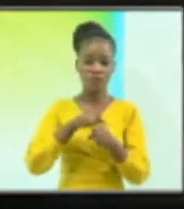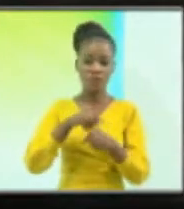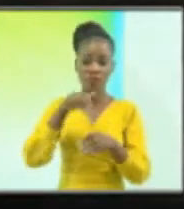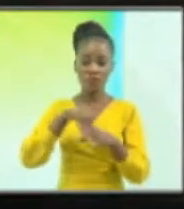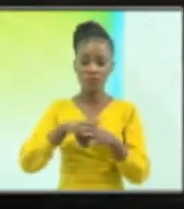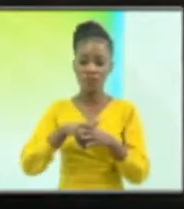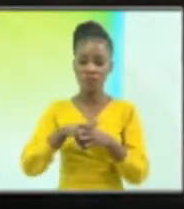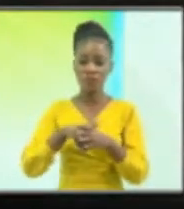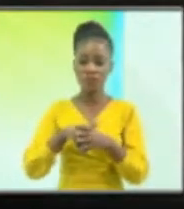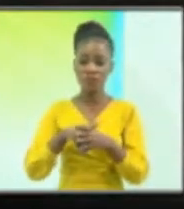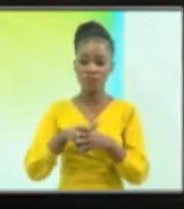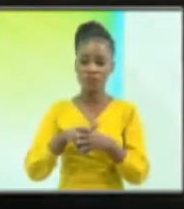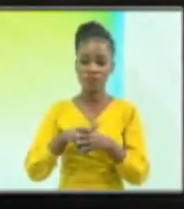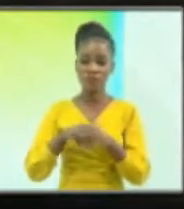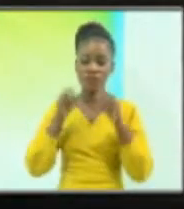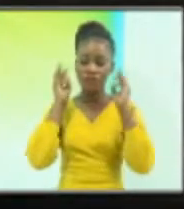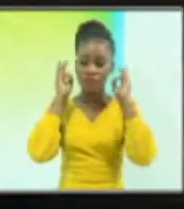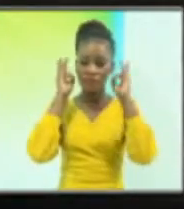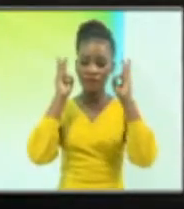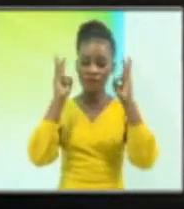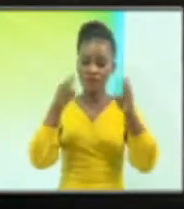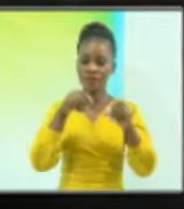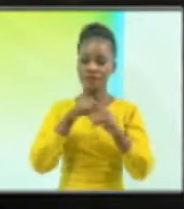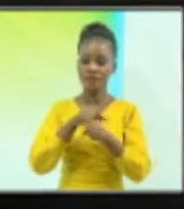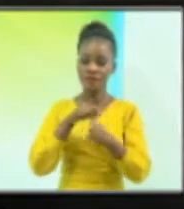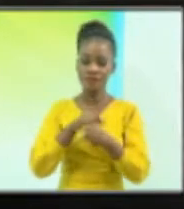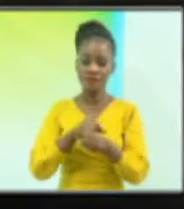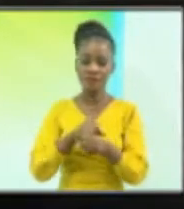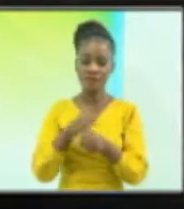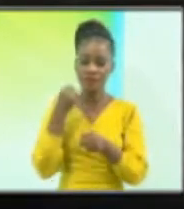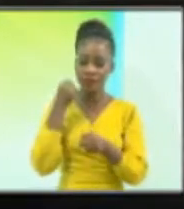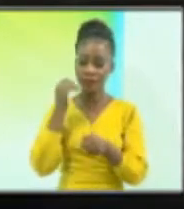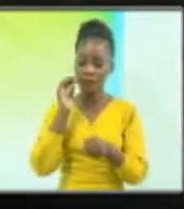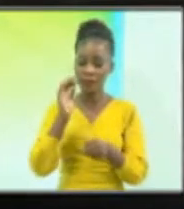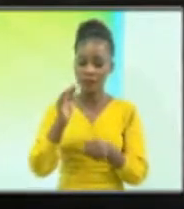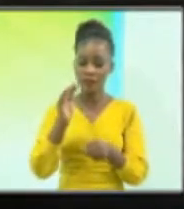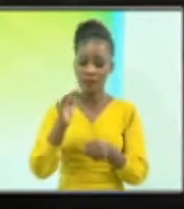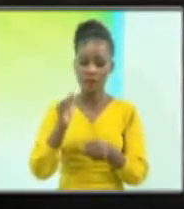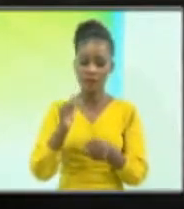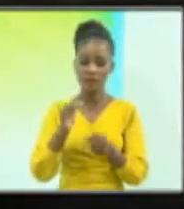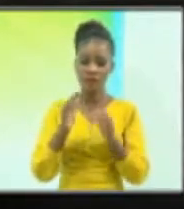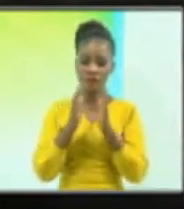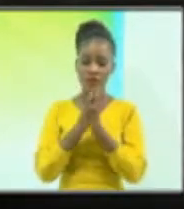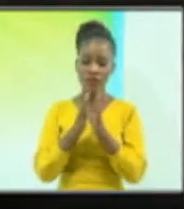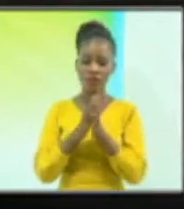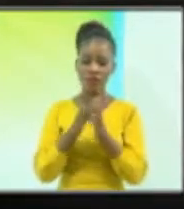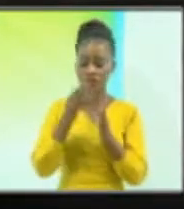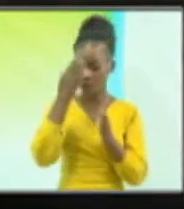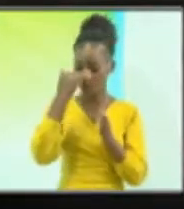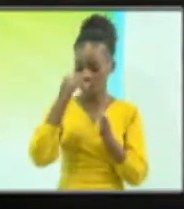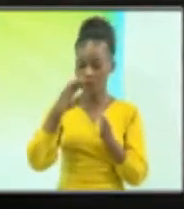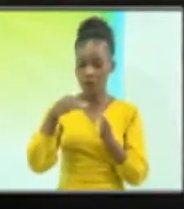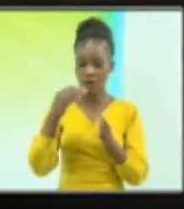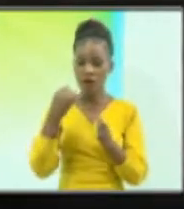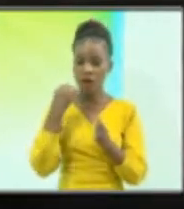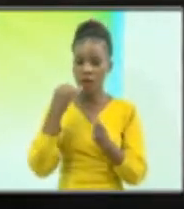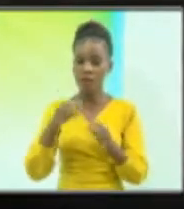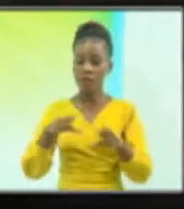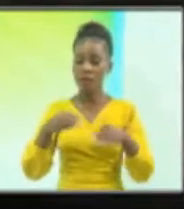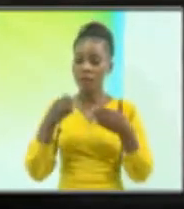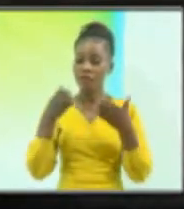way. We do, like for instance, in matters to do with passport, because that's the reason people come to crowd